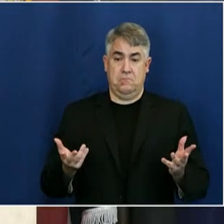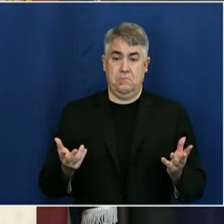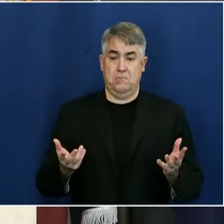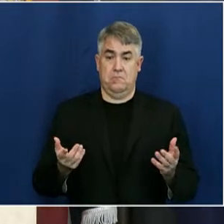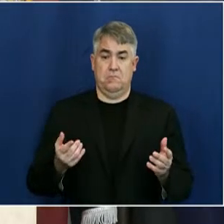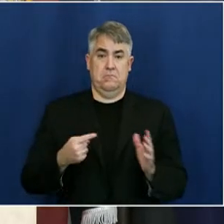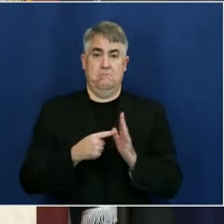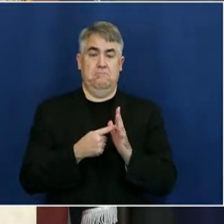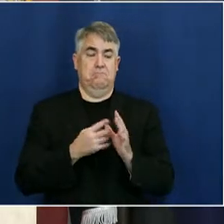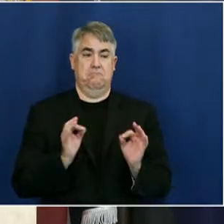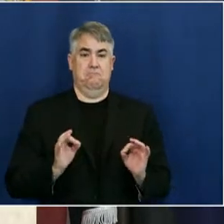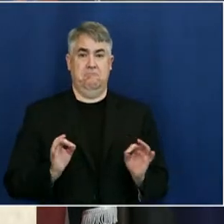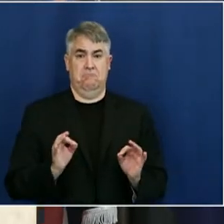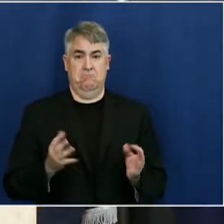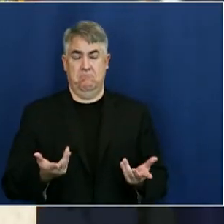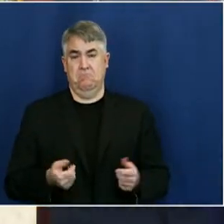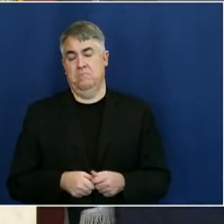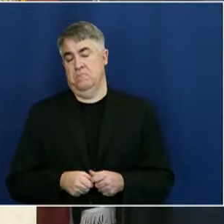symptoms.